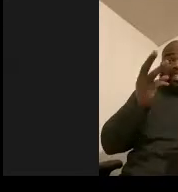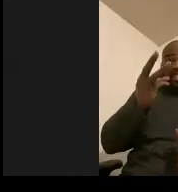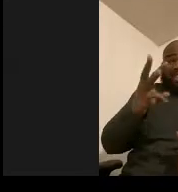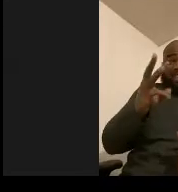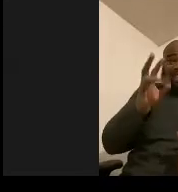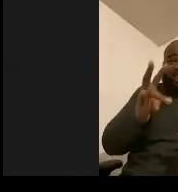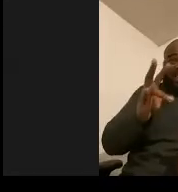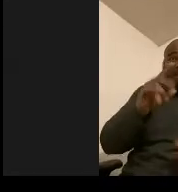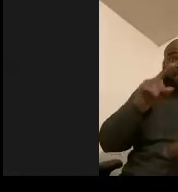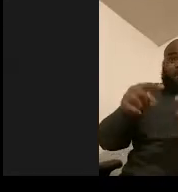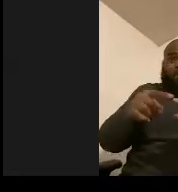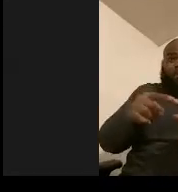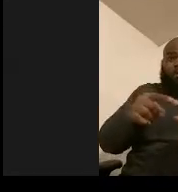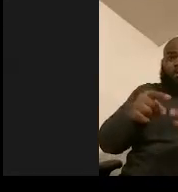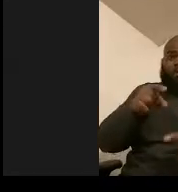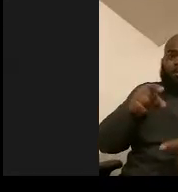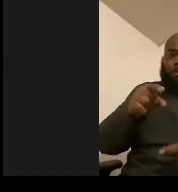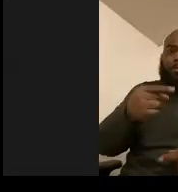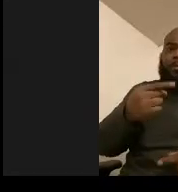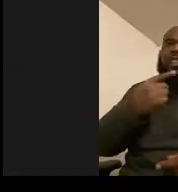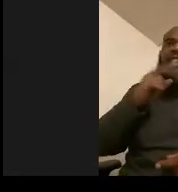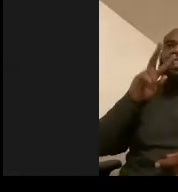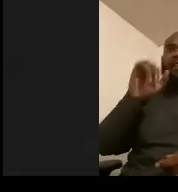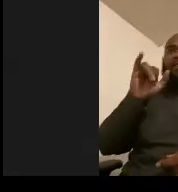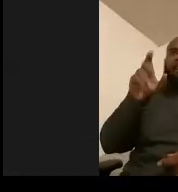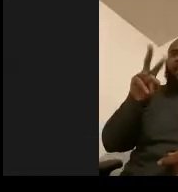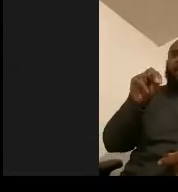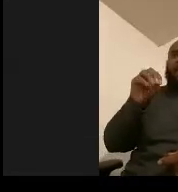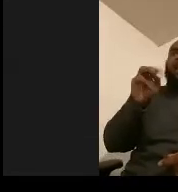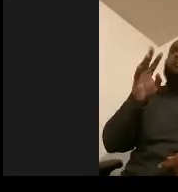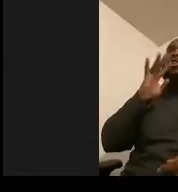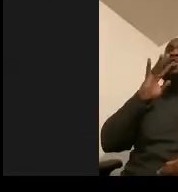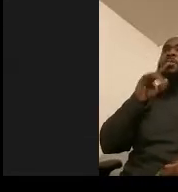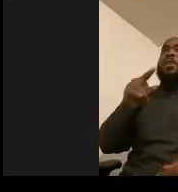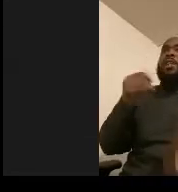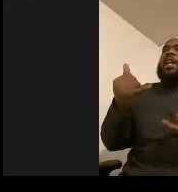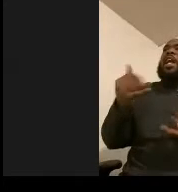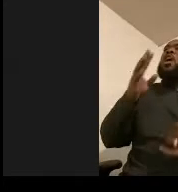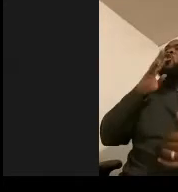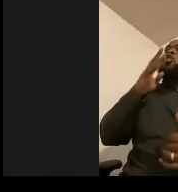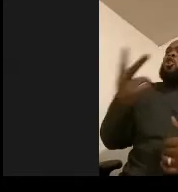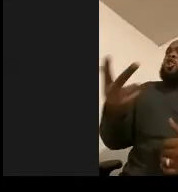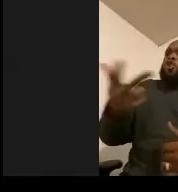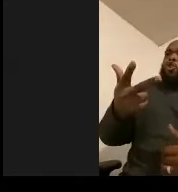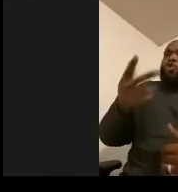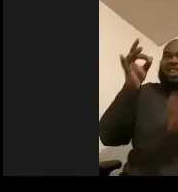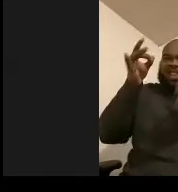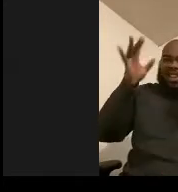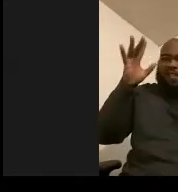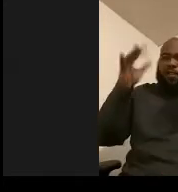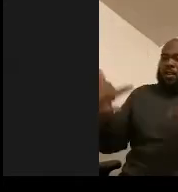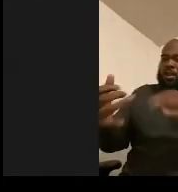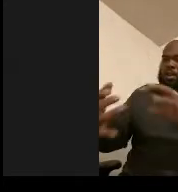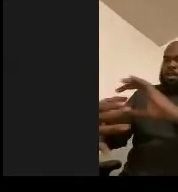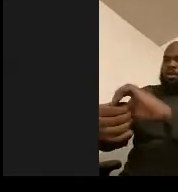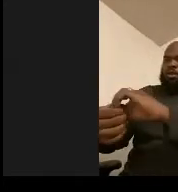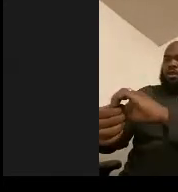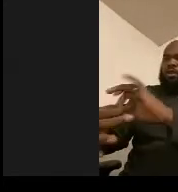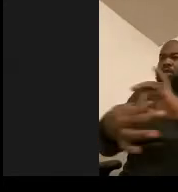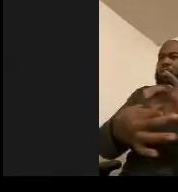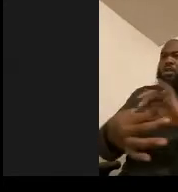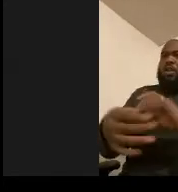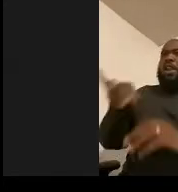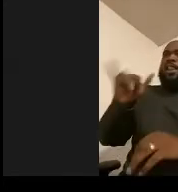he says the Beyond Vietnam speech, when he ties these triple evils together, that's under the influence of the Black Power